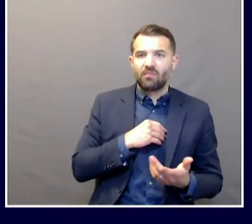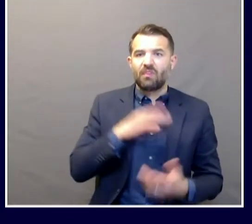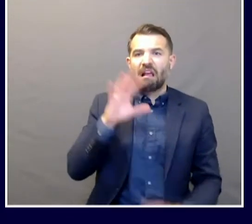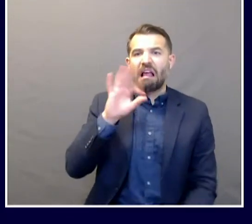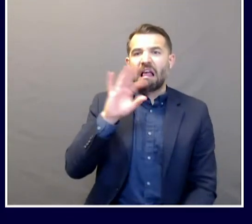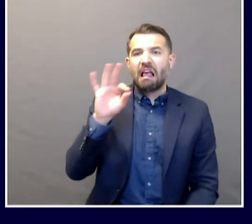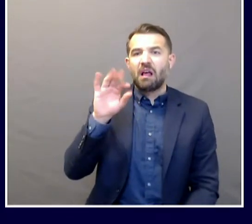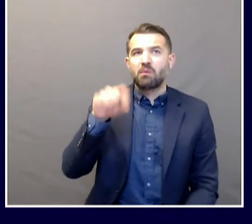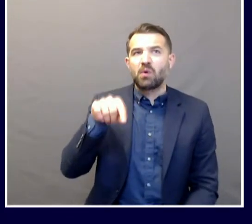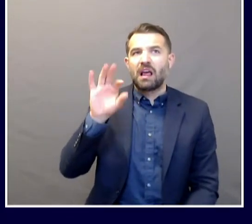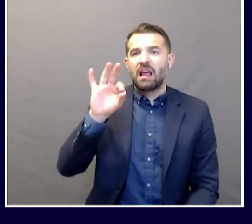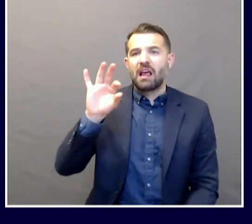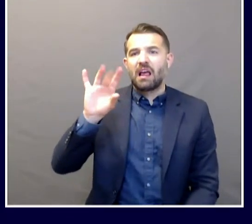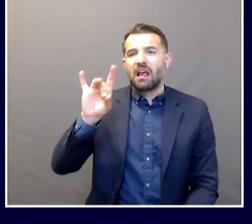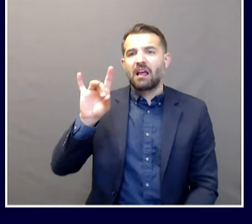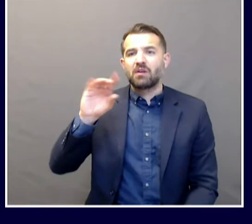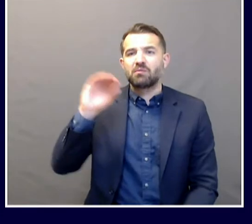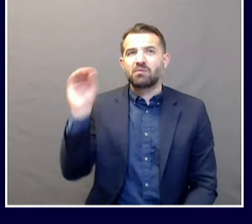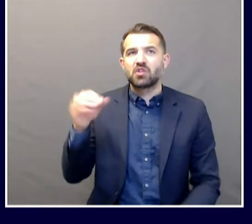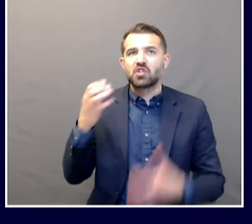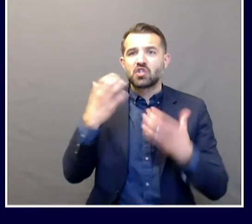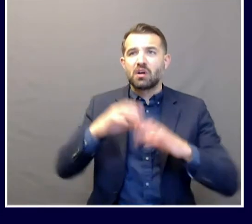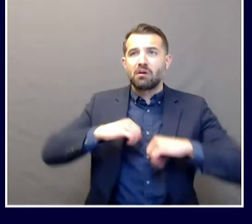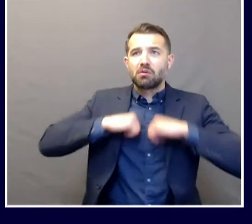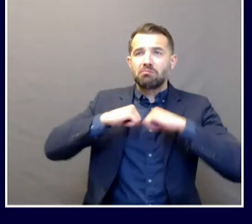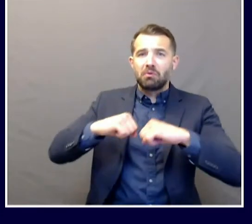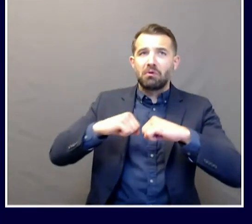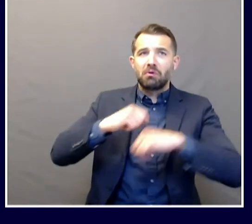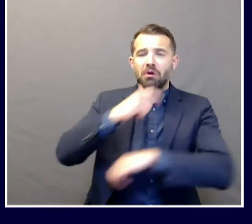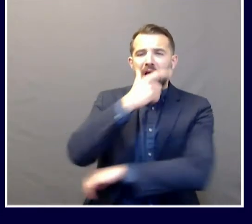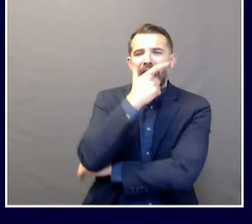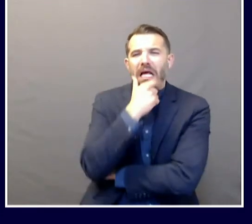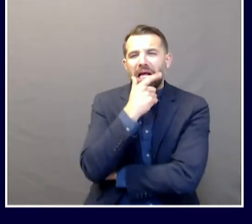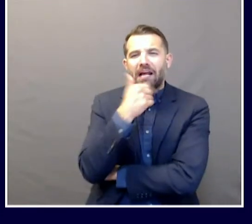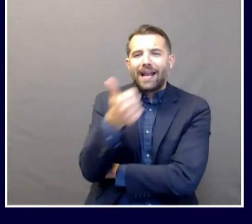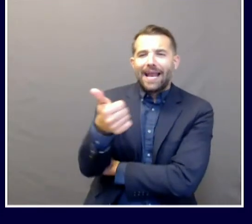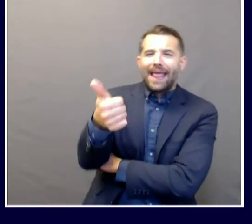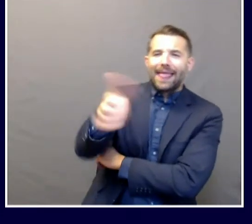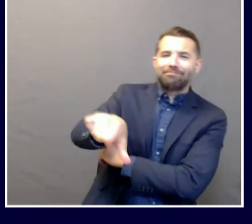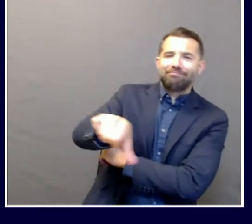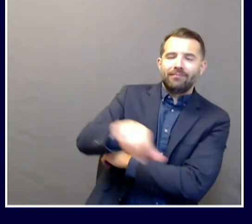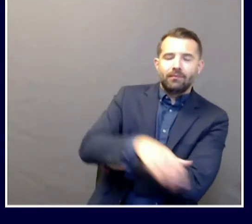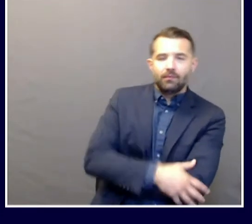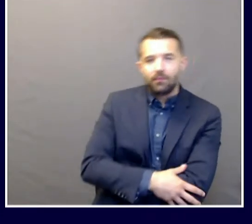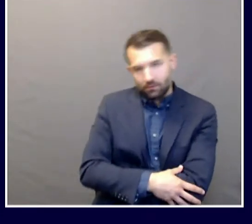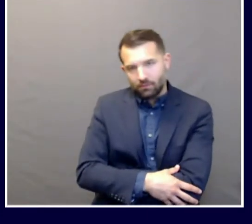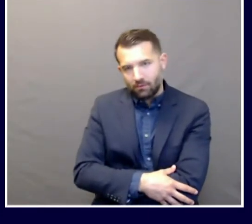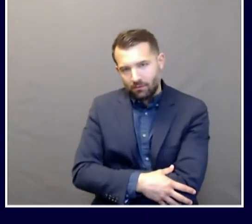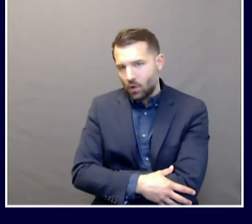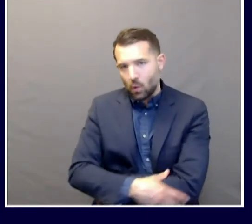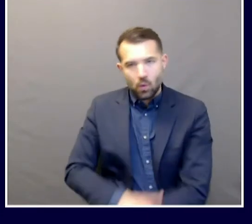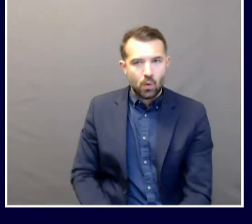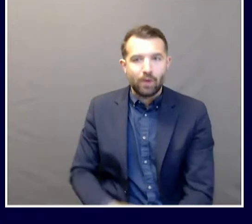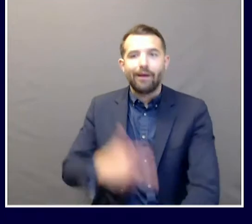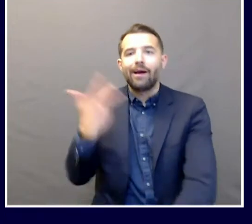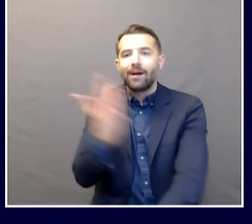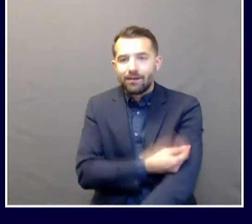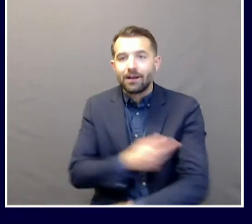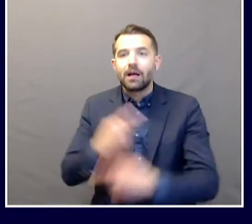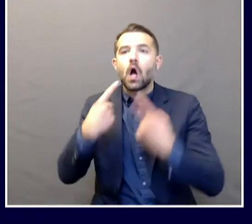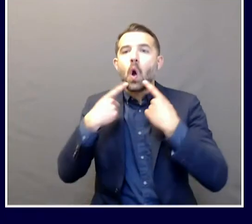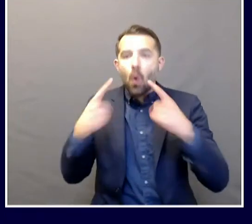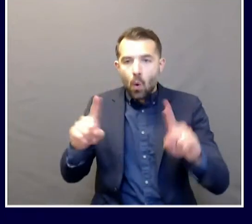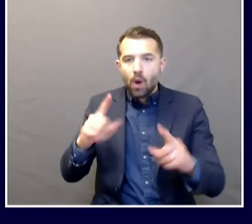not good enough for me. That doesn't strike me as right. These vaccines are exceedingly effective. That's where I think the focus should be.